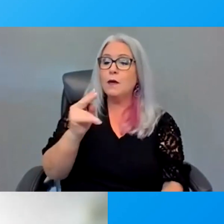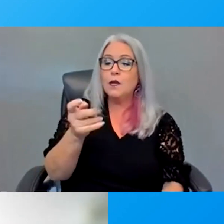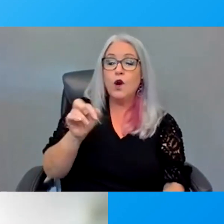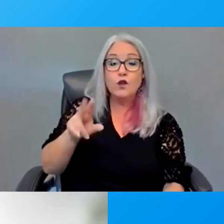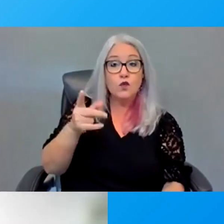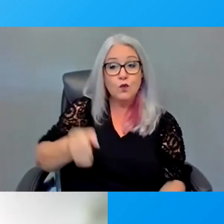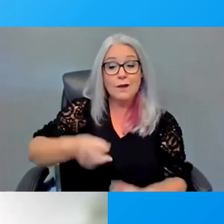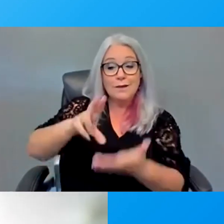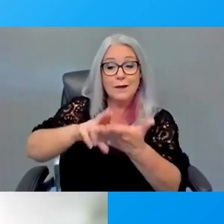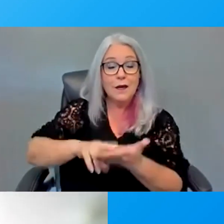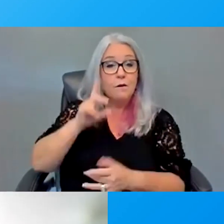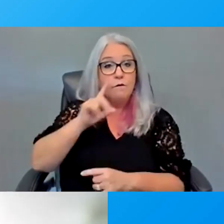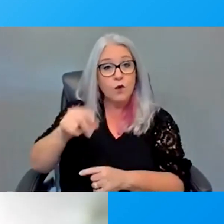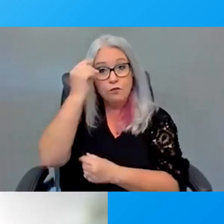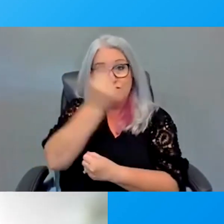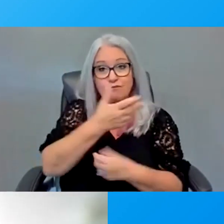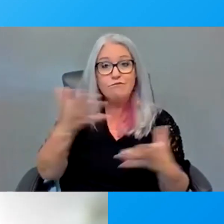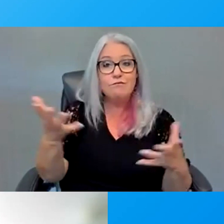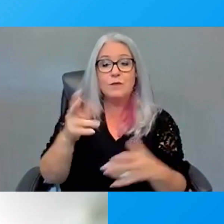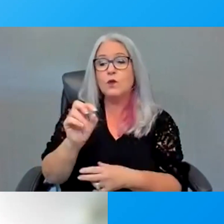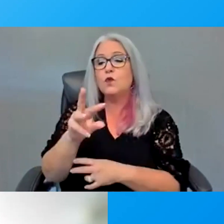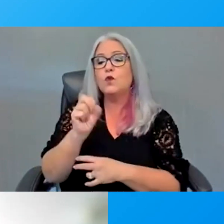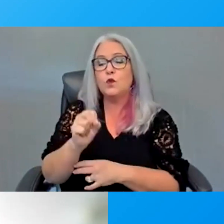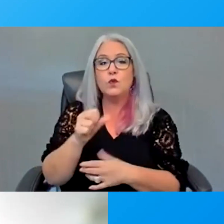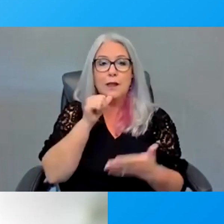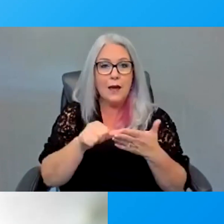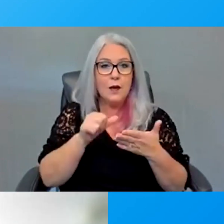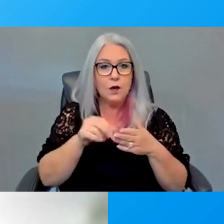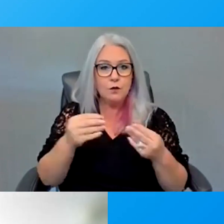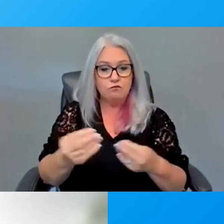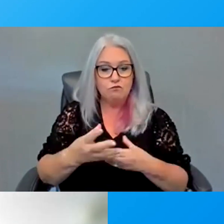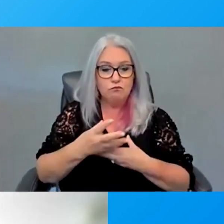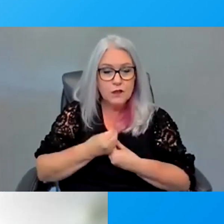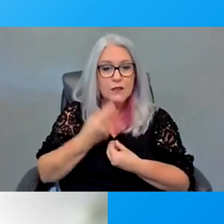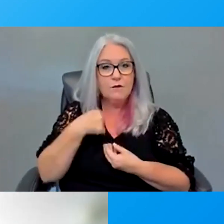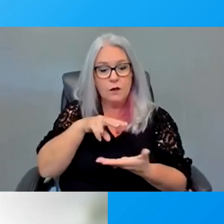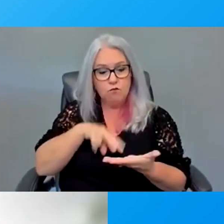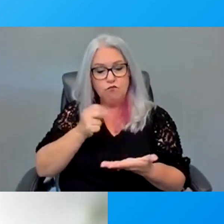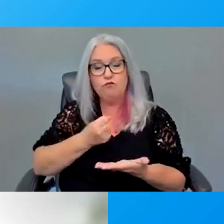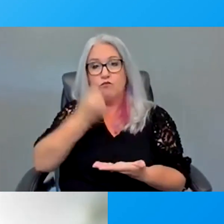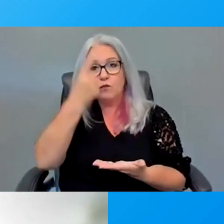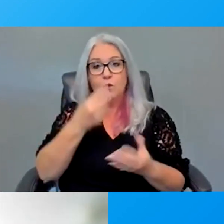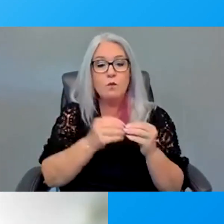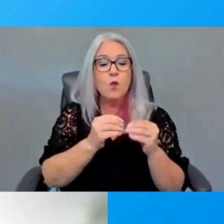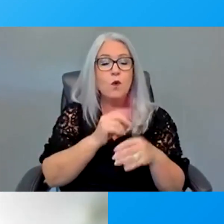for their newsletter, and you can, I think, over time, learn more about this population too.